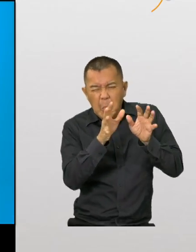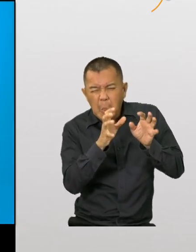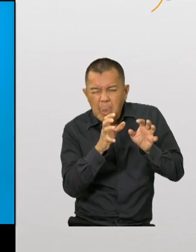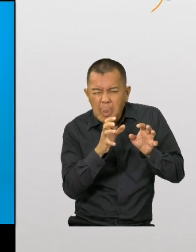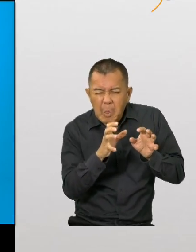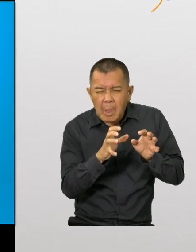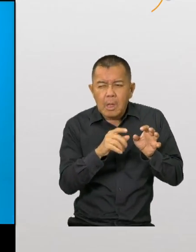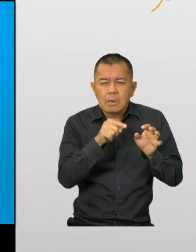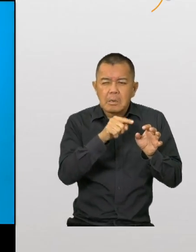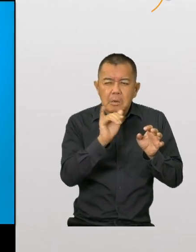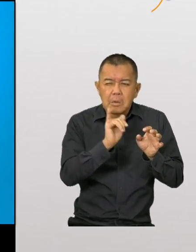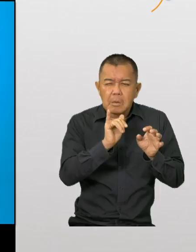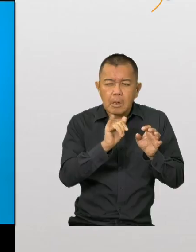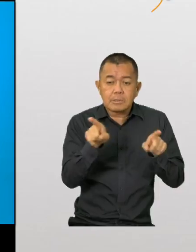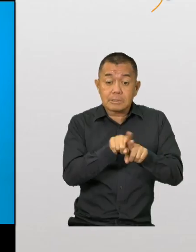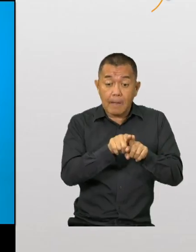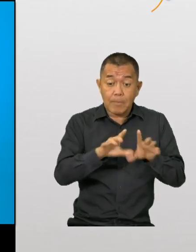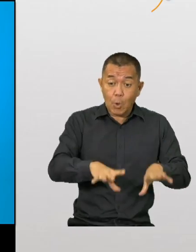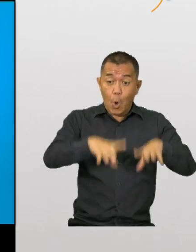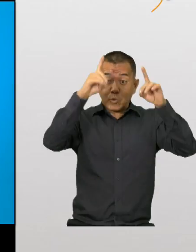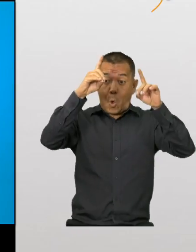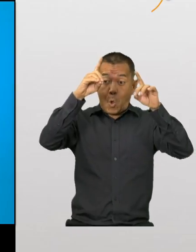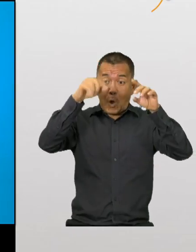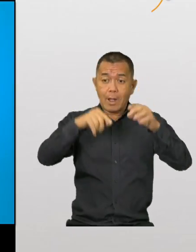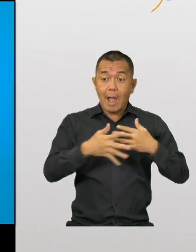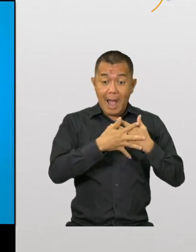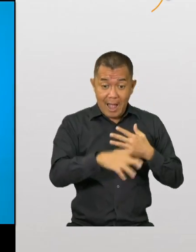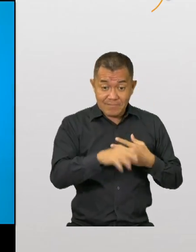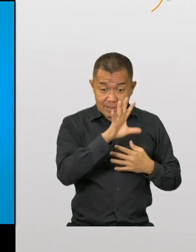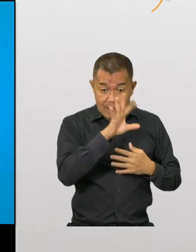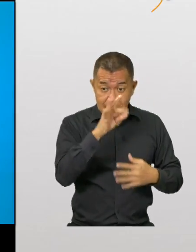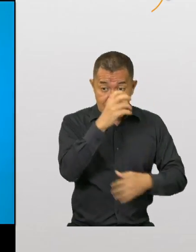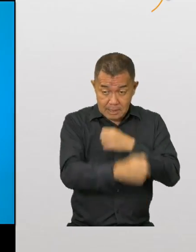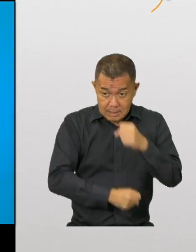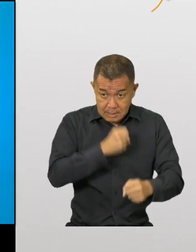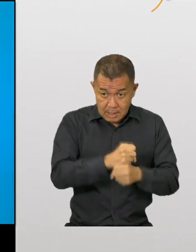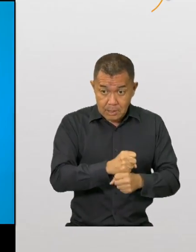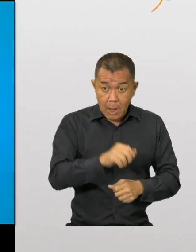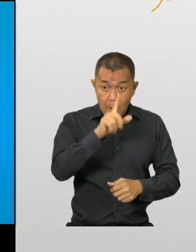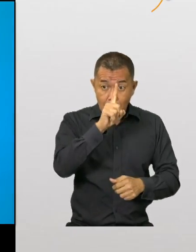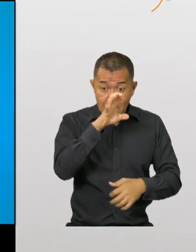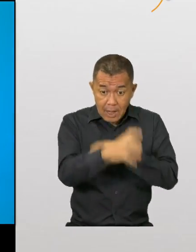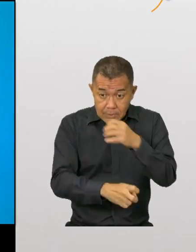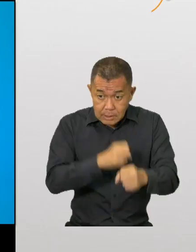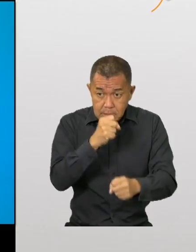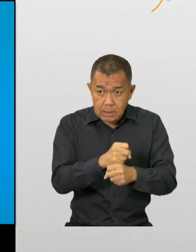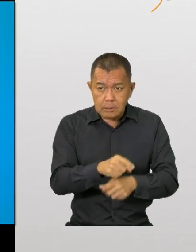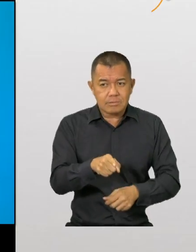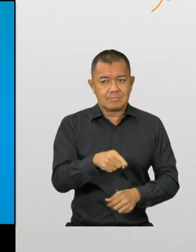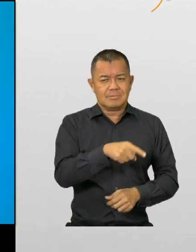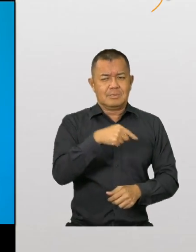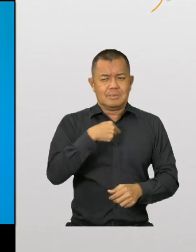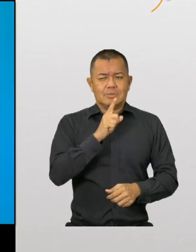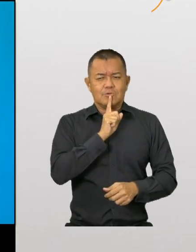private property. And after 99 years or a century, I'm sure the mechanical and electrical systems will be